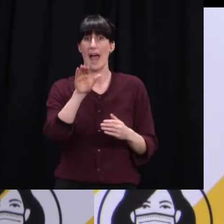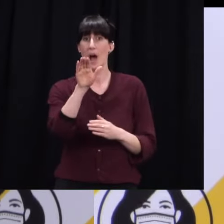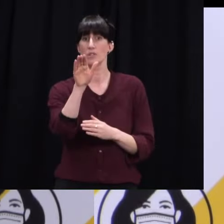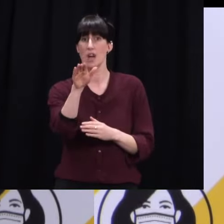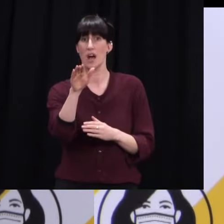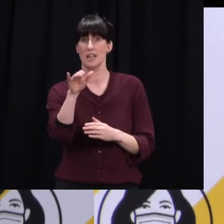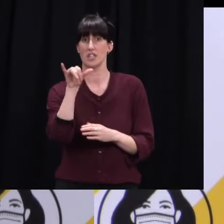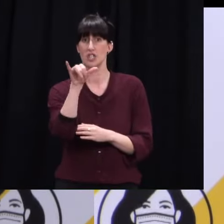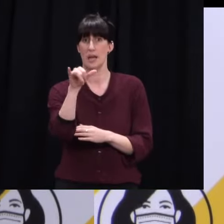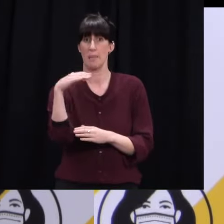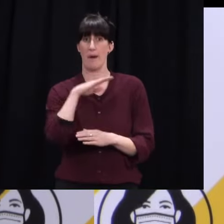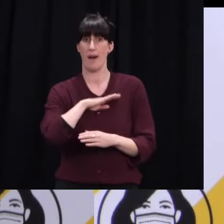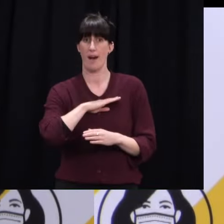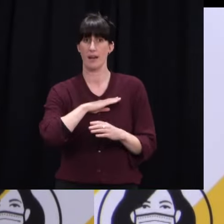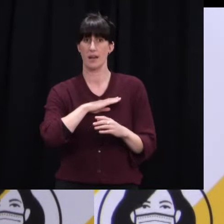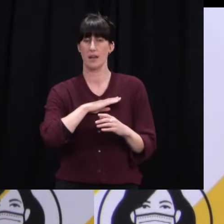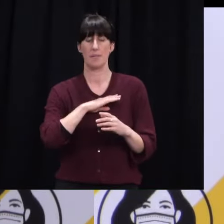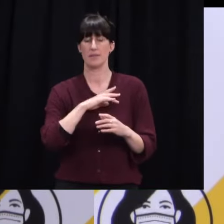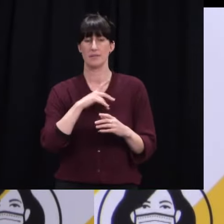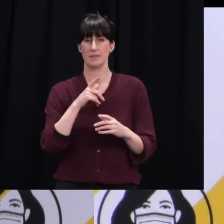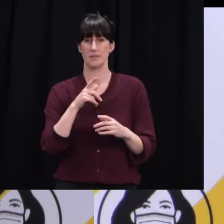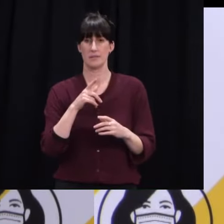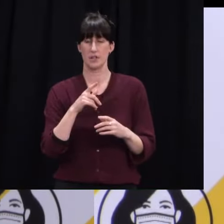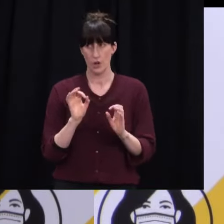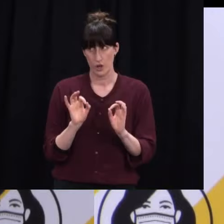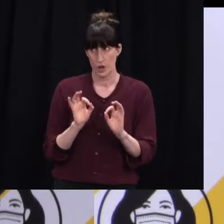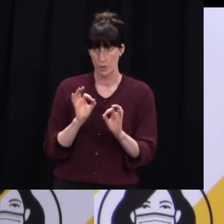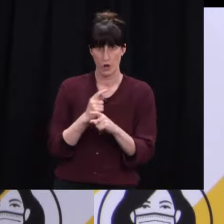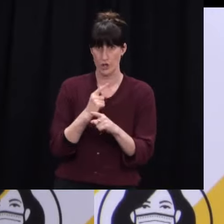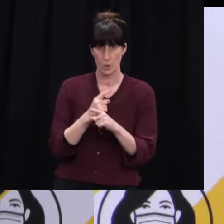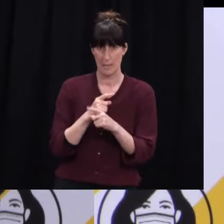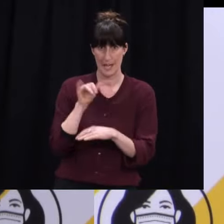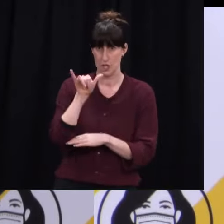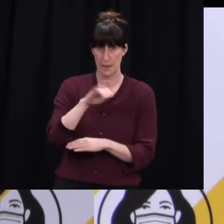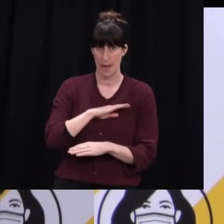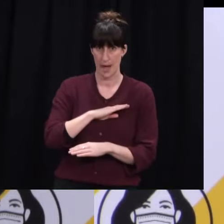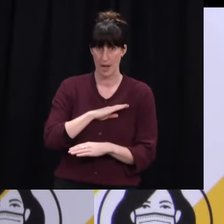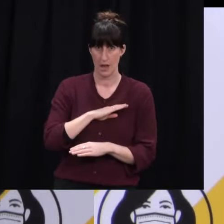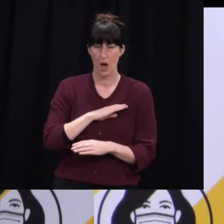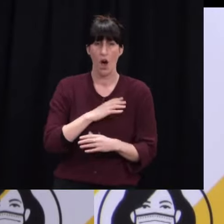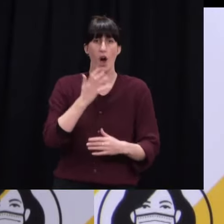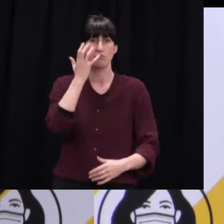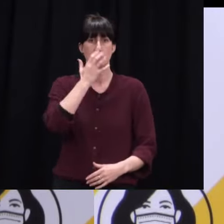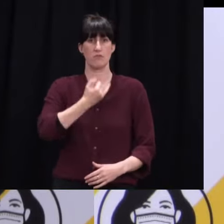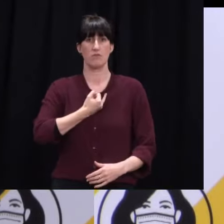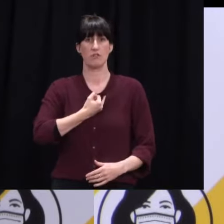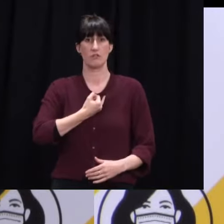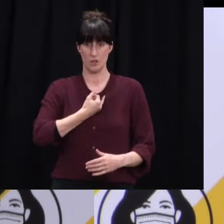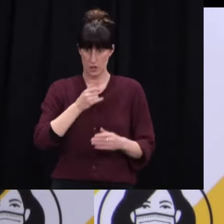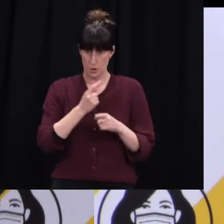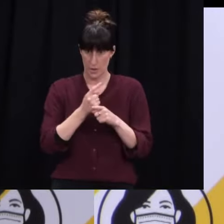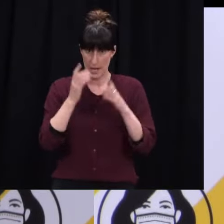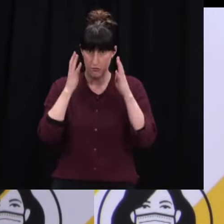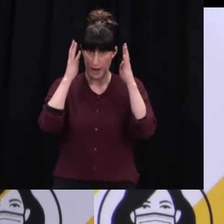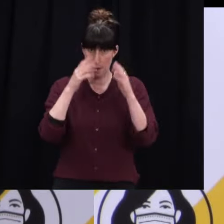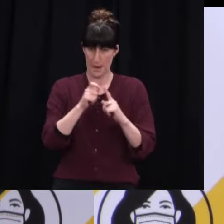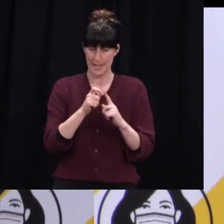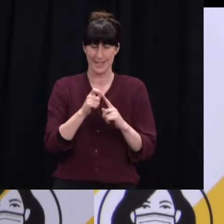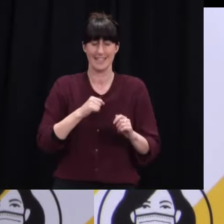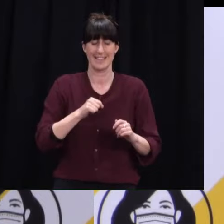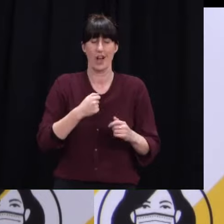contacting and ensuring that people are being tested. Plaza, I'm not talking about Jet Park. Oh, sorry, you're talking about the jet park. Sorry, no, I'm talking about the Crown